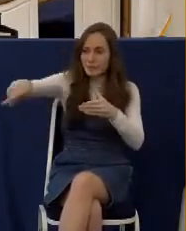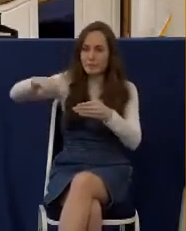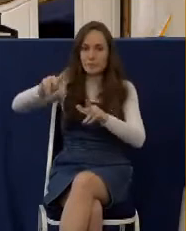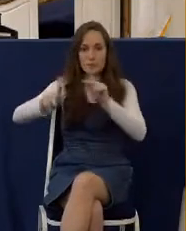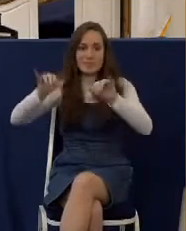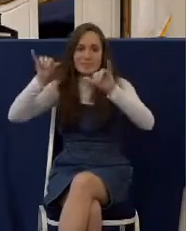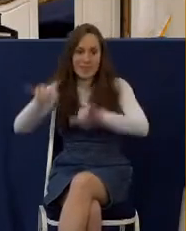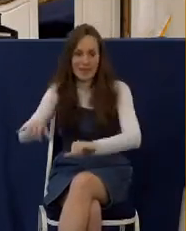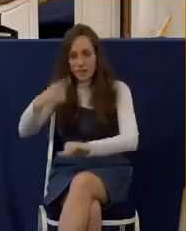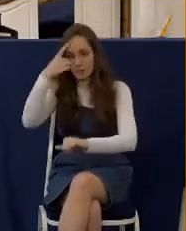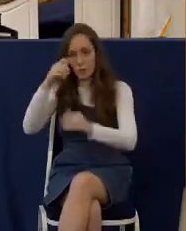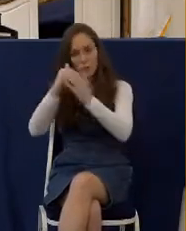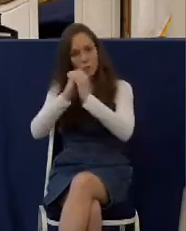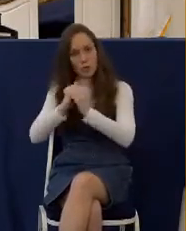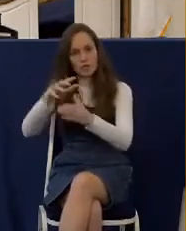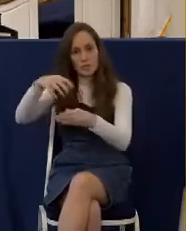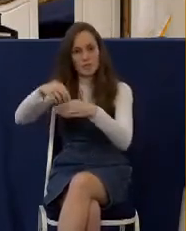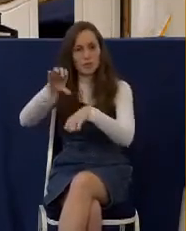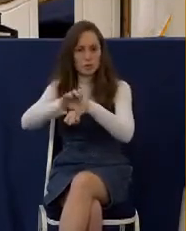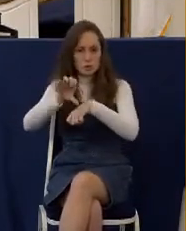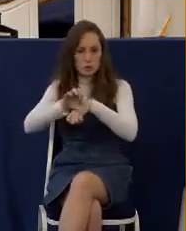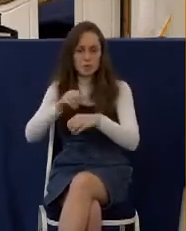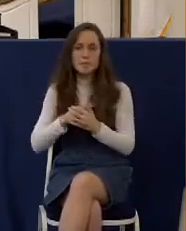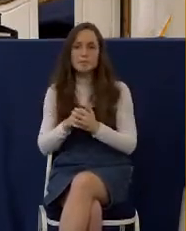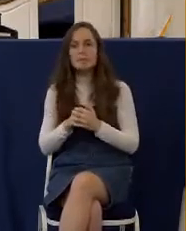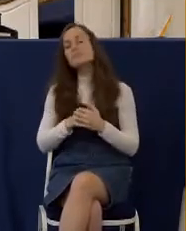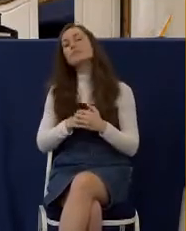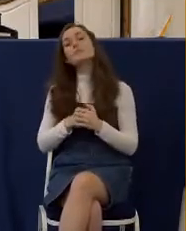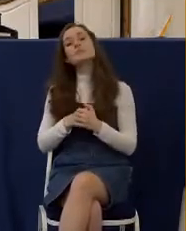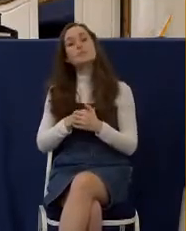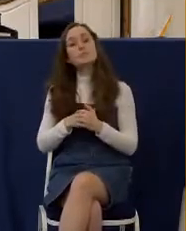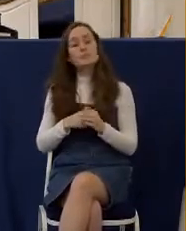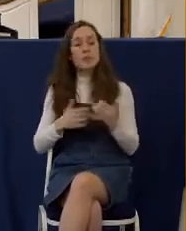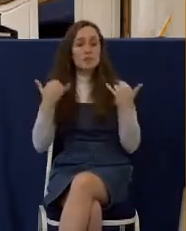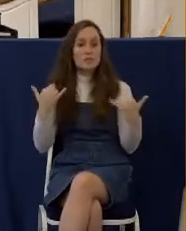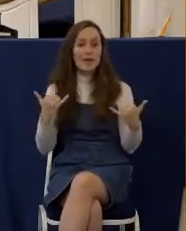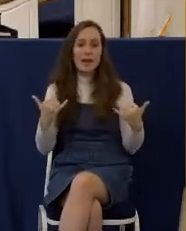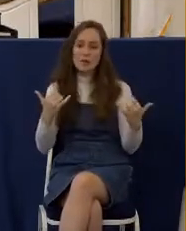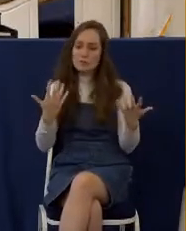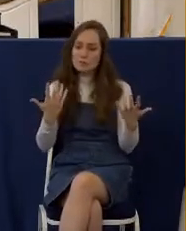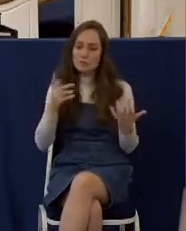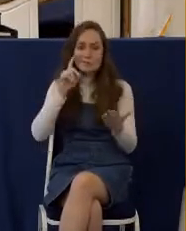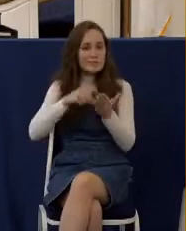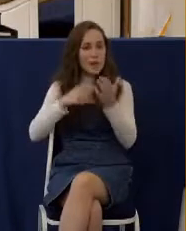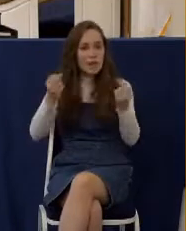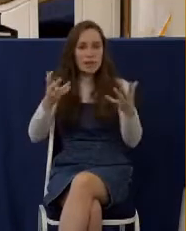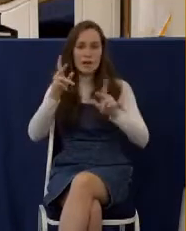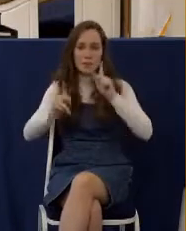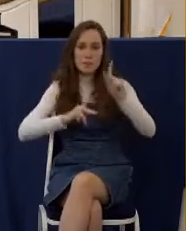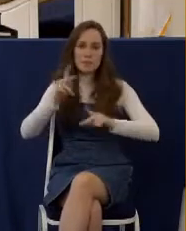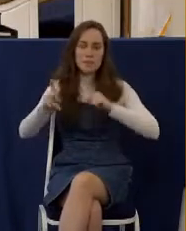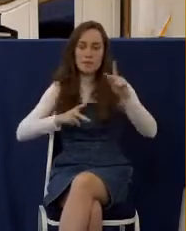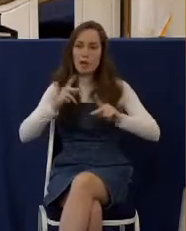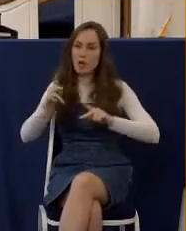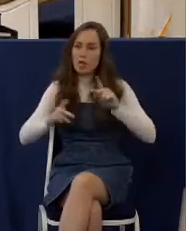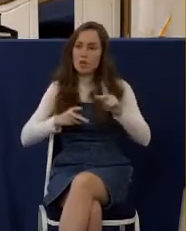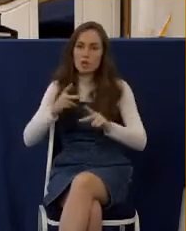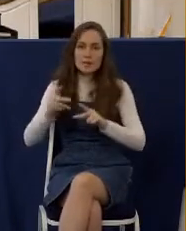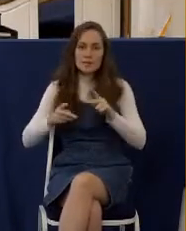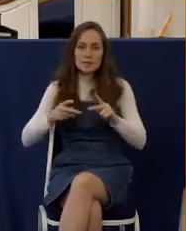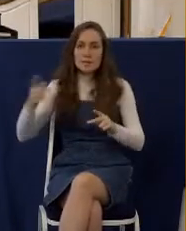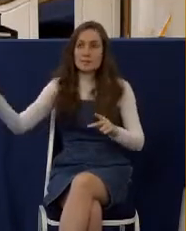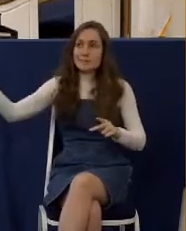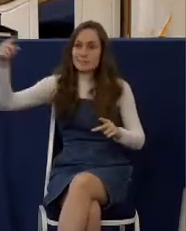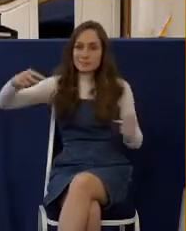church. And so now what you have is you have a lot of people coming from out that the church needs to take care of. You have this